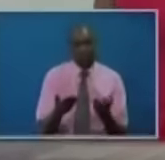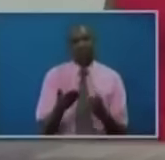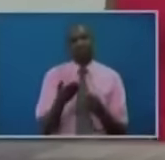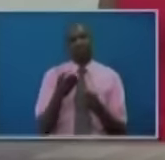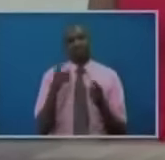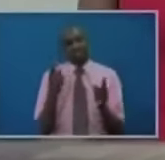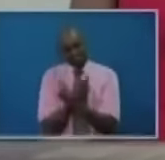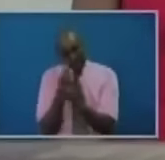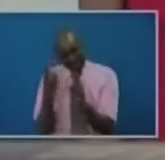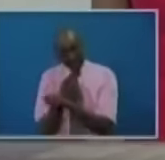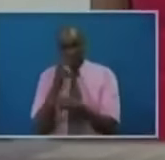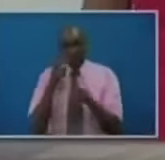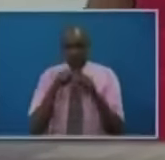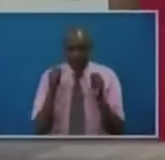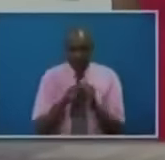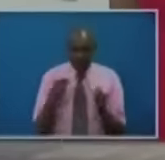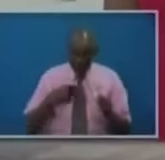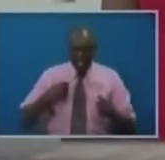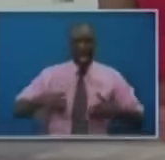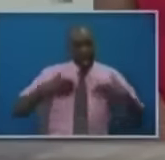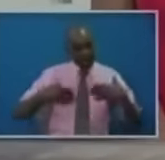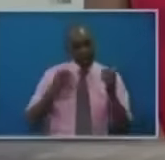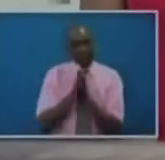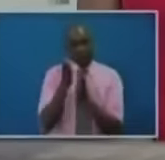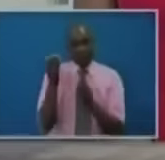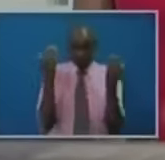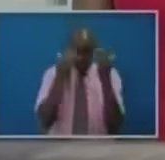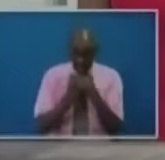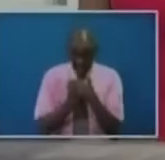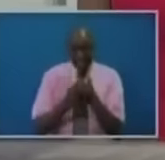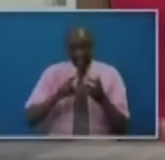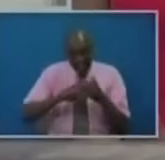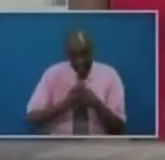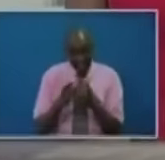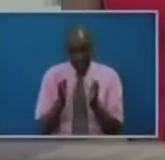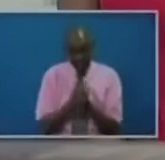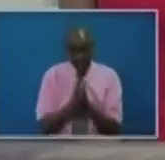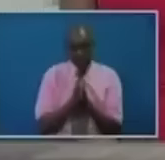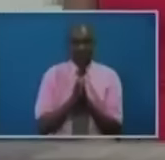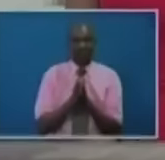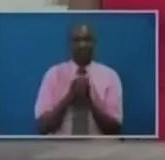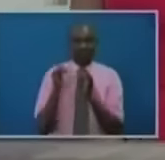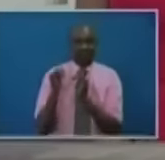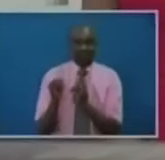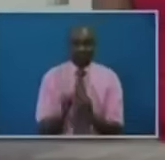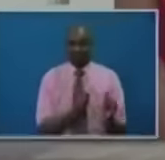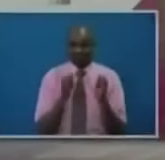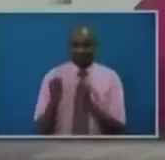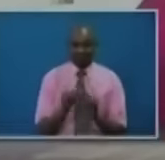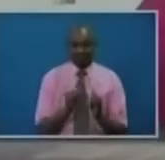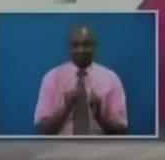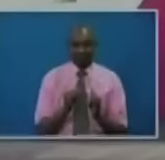onion and so much more. I'm excited to be with you tonight. Let's get this started with the highlights.